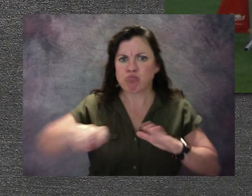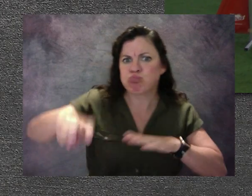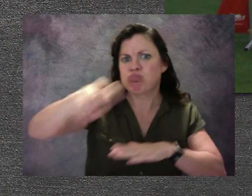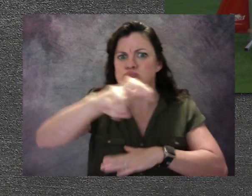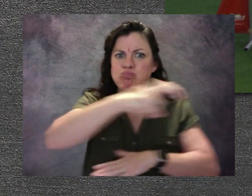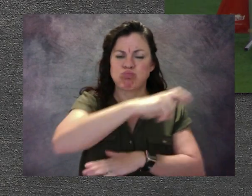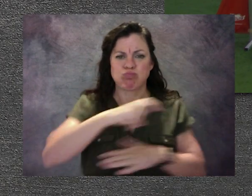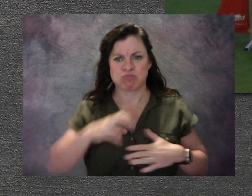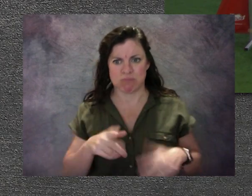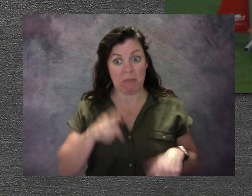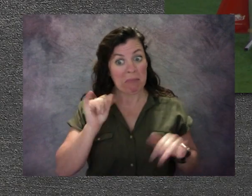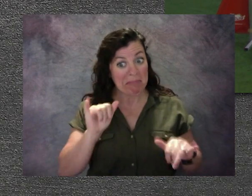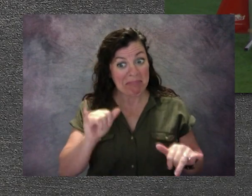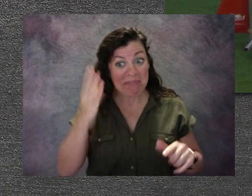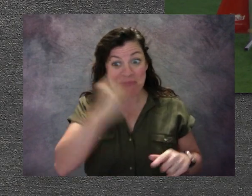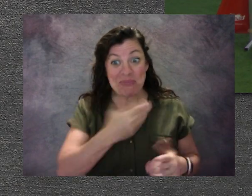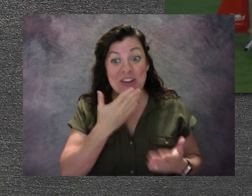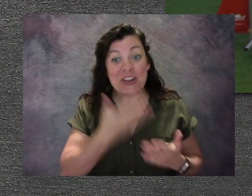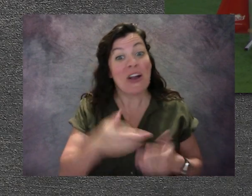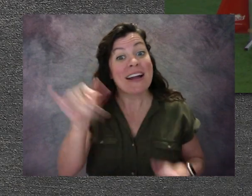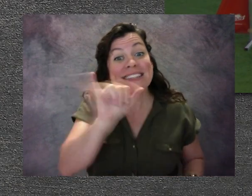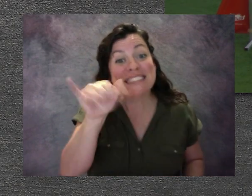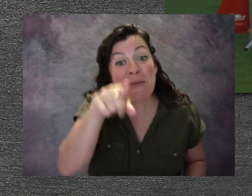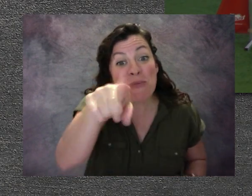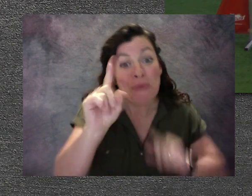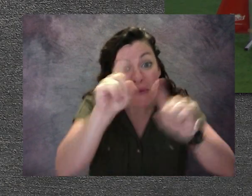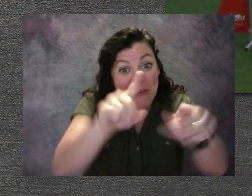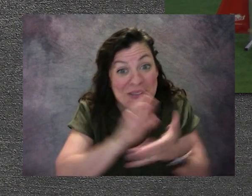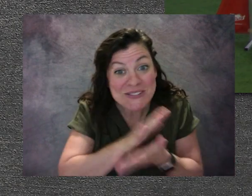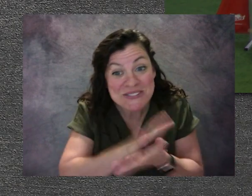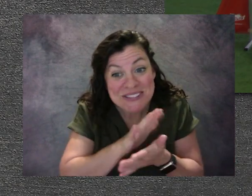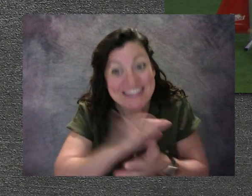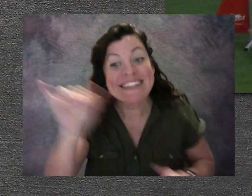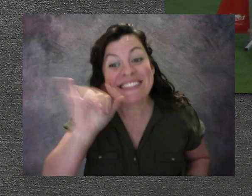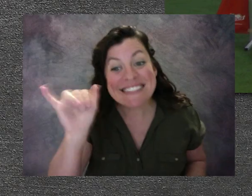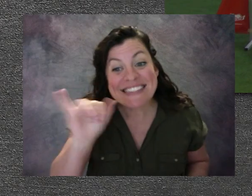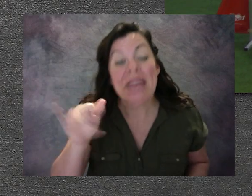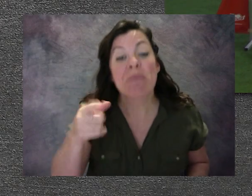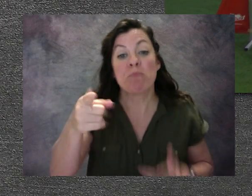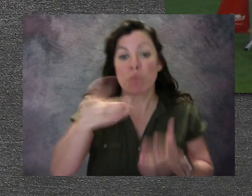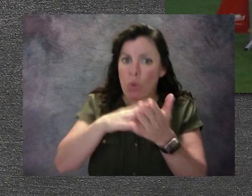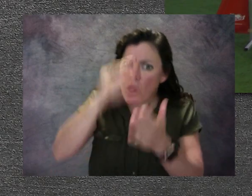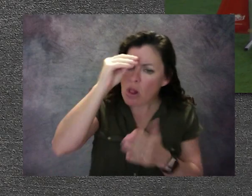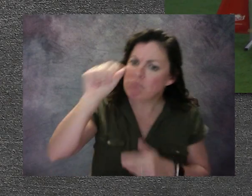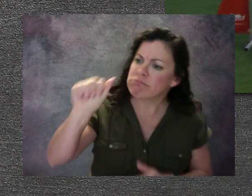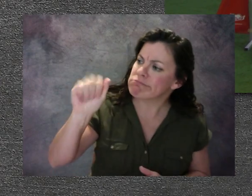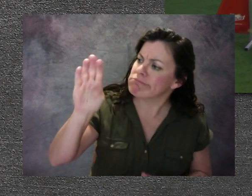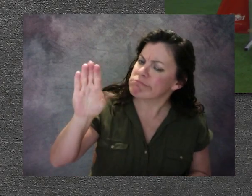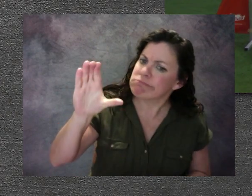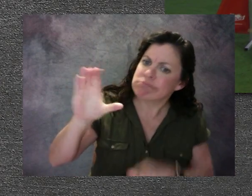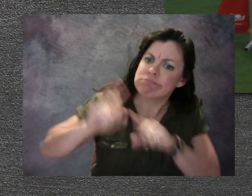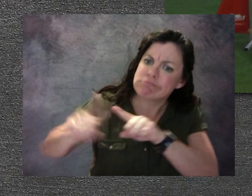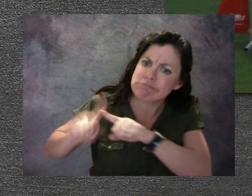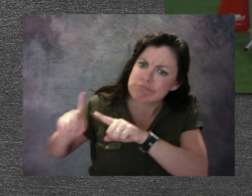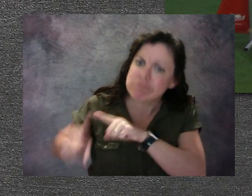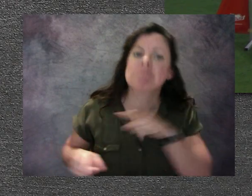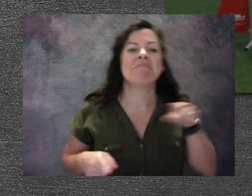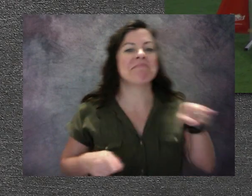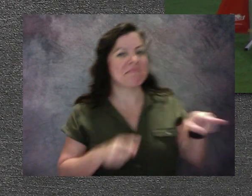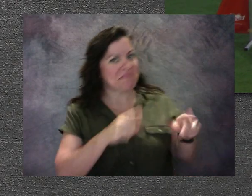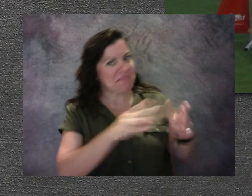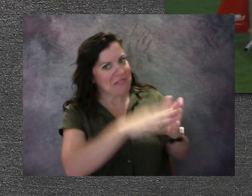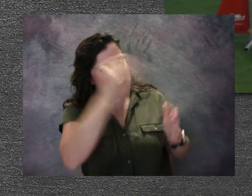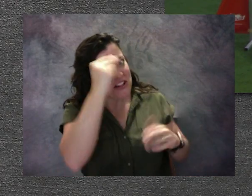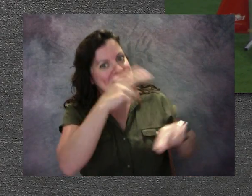to school just like you do. You're learning your ABCs. He's learned his sits, stays, and comes, and now he's doing agility. Do you want to see some